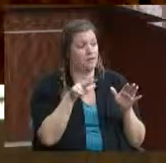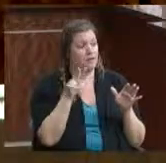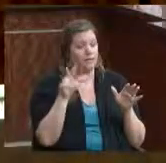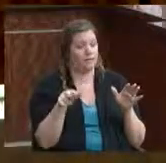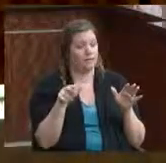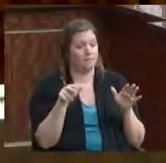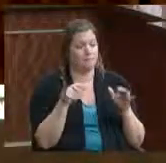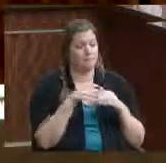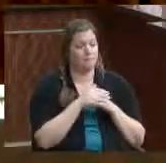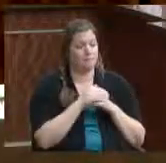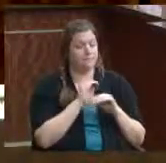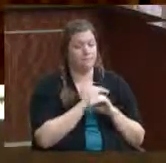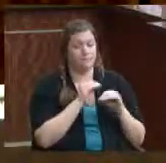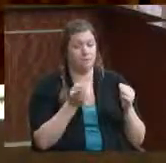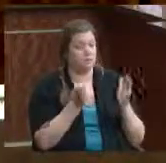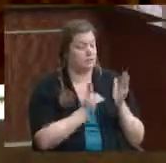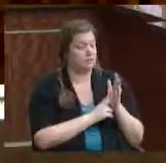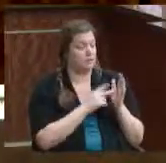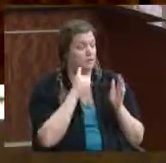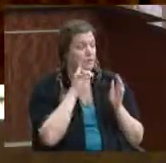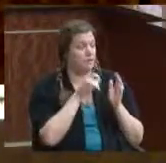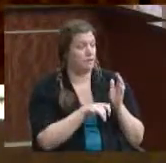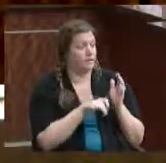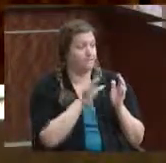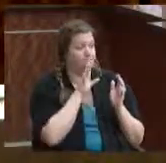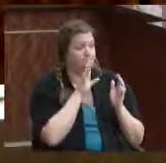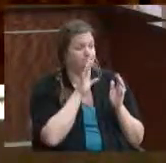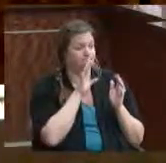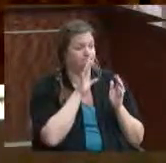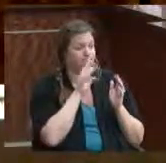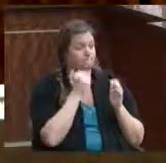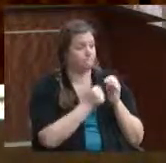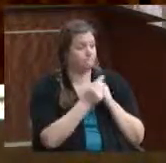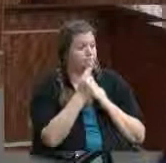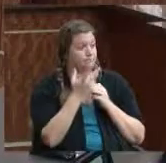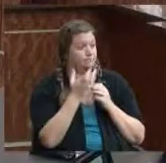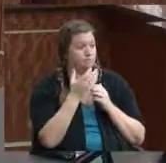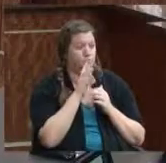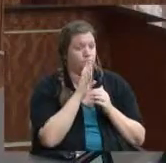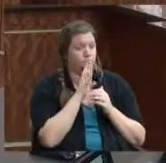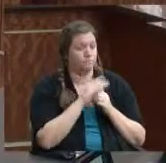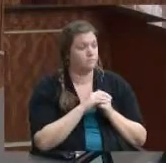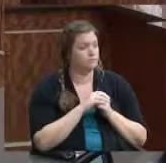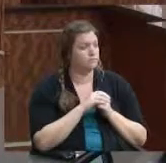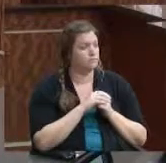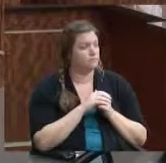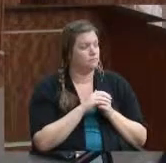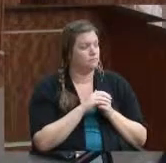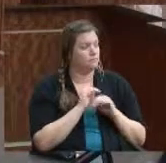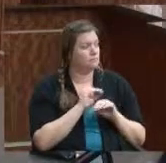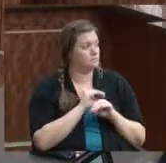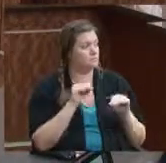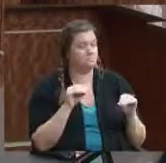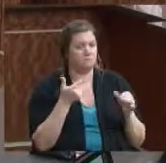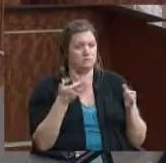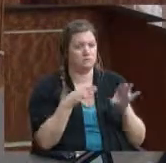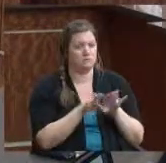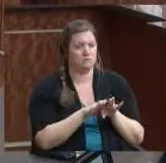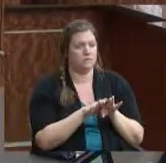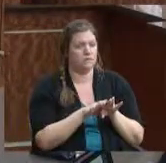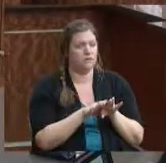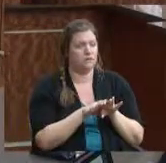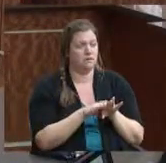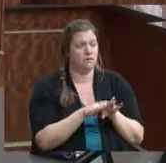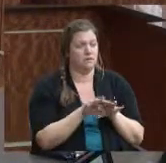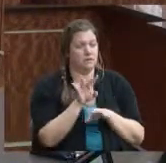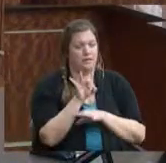8:33. I have no one signed up to speak on this agenda item. Is there anyone who'd like to speak? Seeing no one, I'll close the public